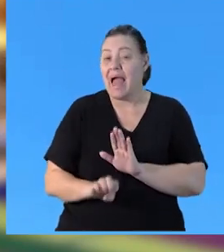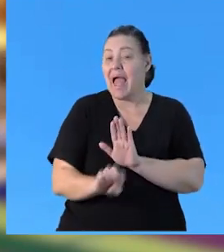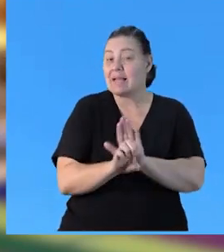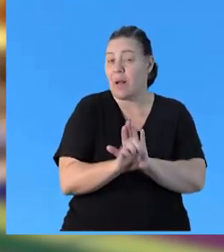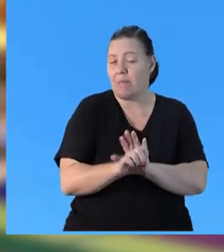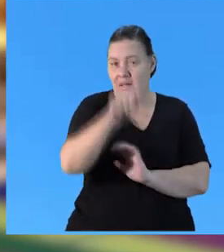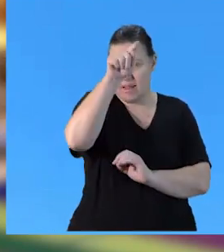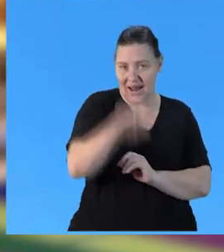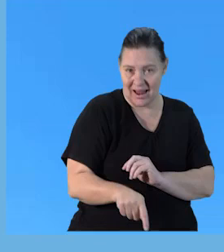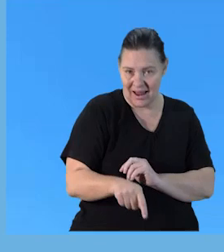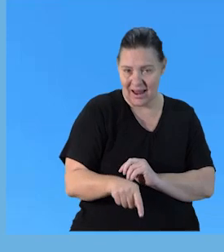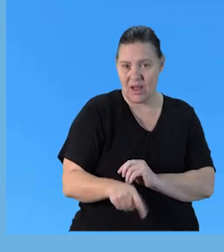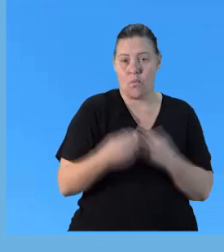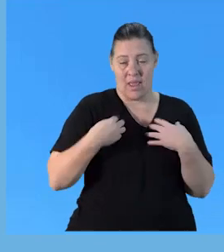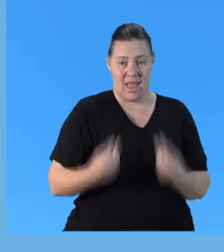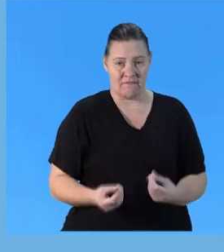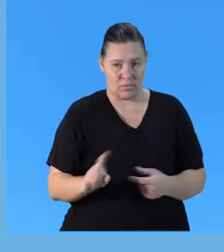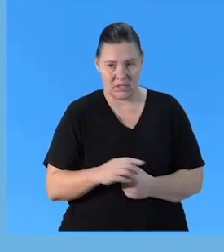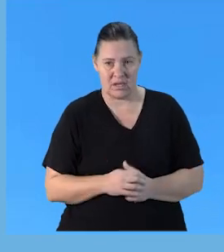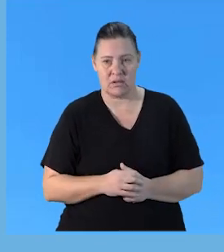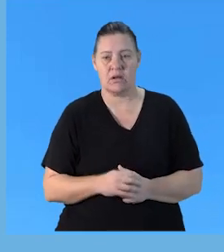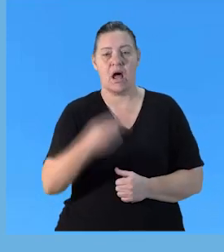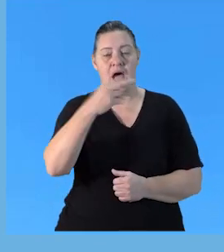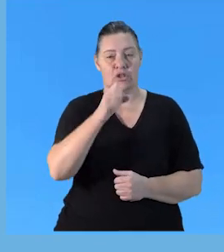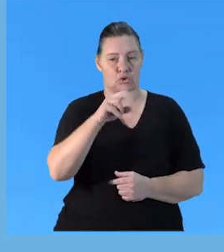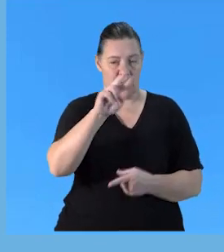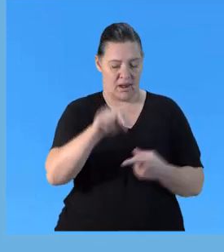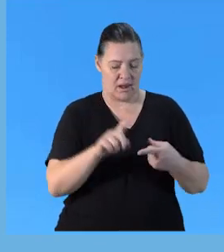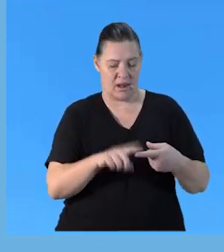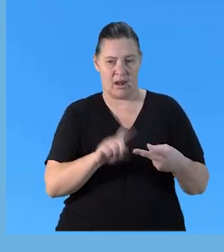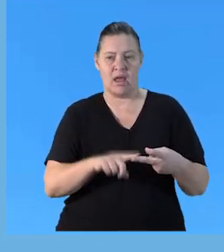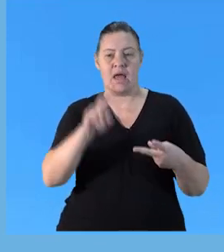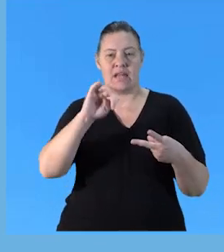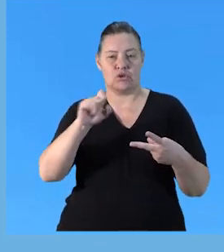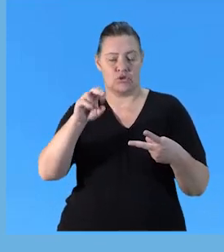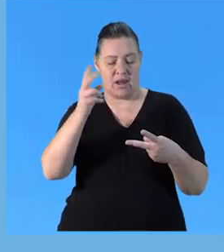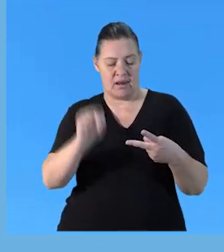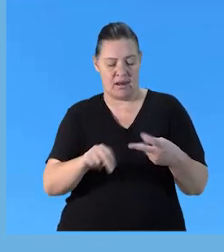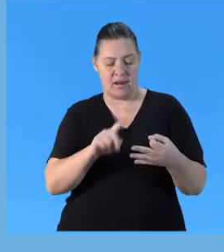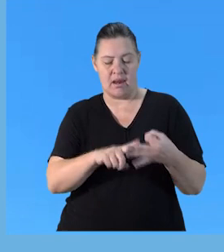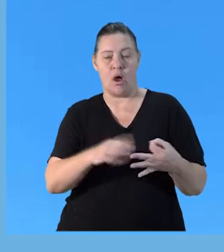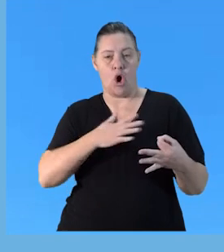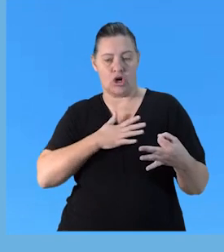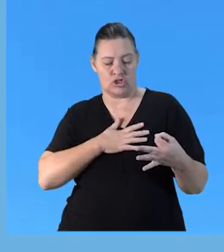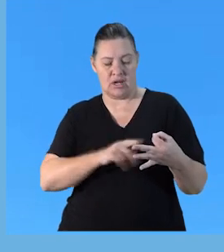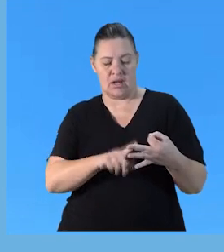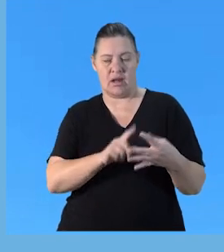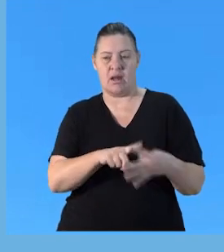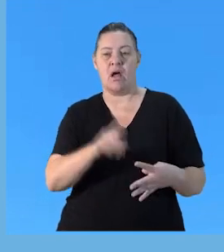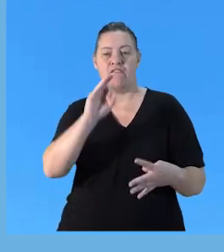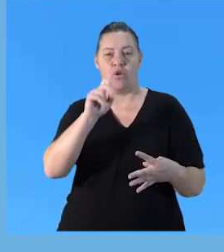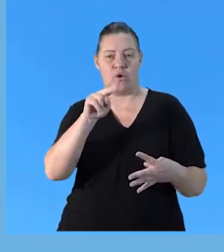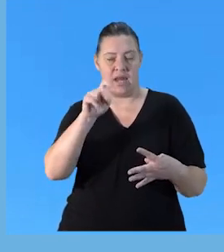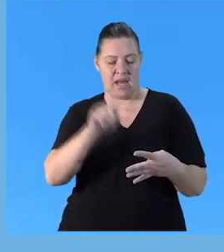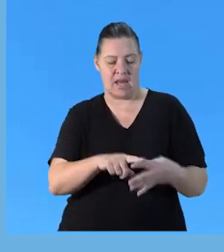next. And then the last thing that I always want you to remember is that resistors, they are a bit of both an